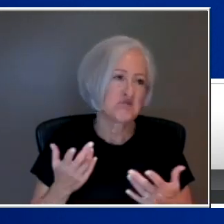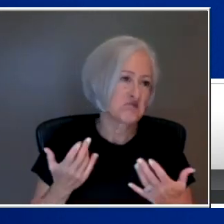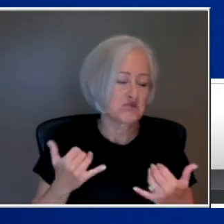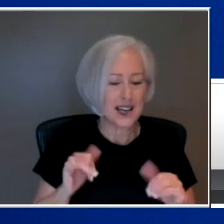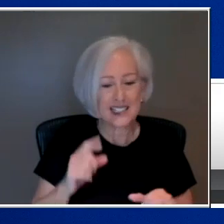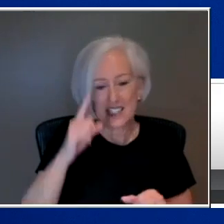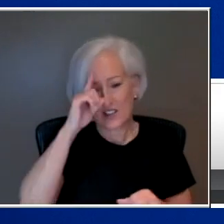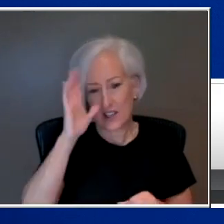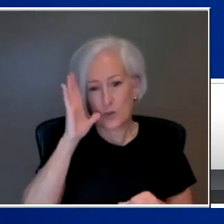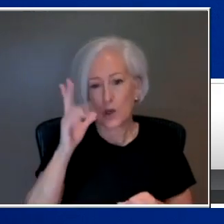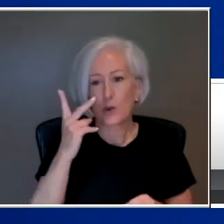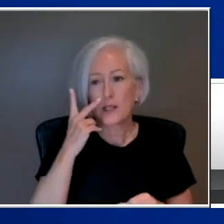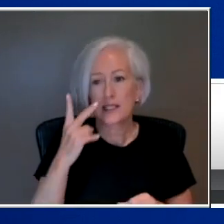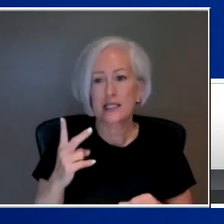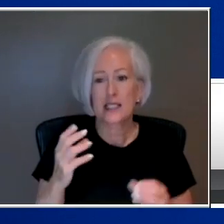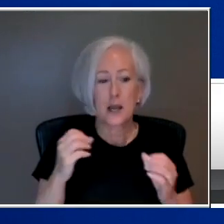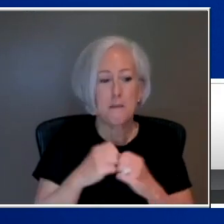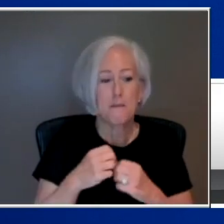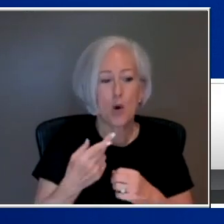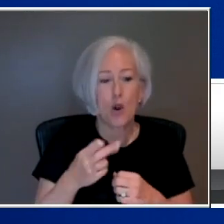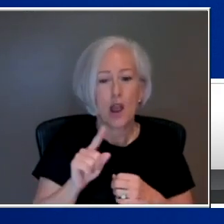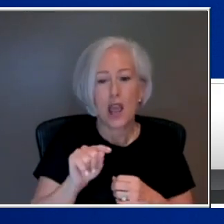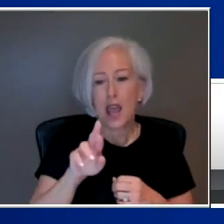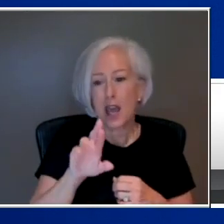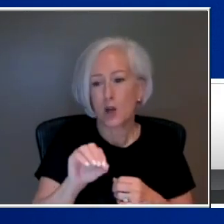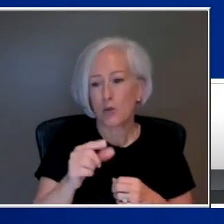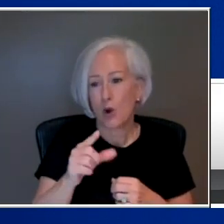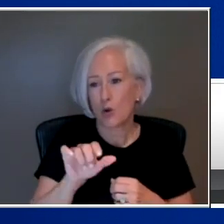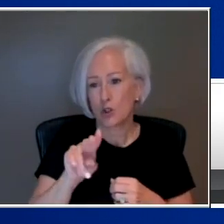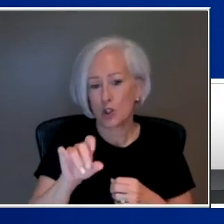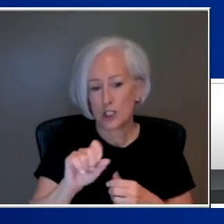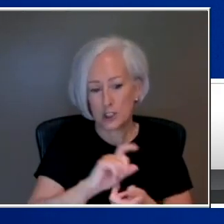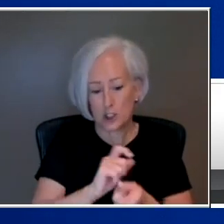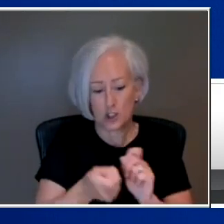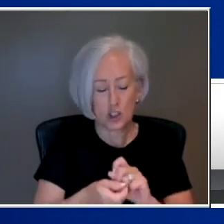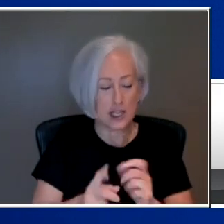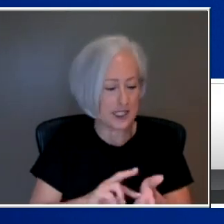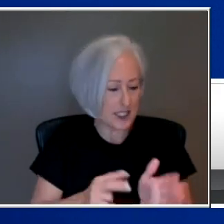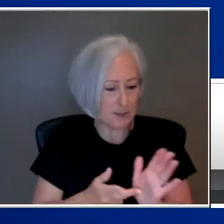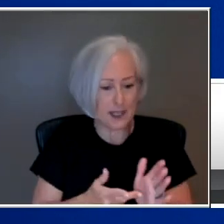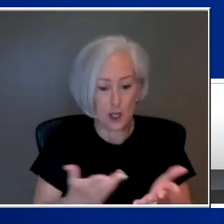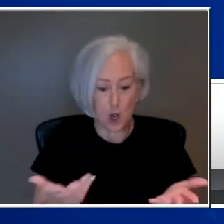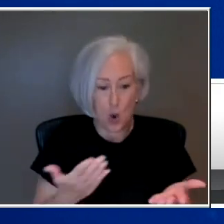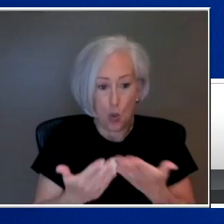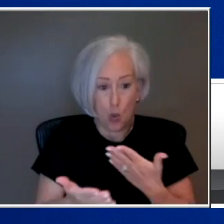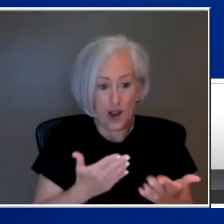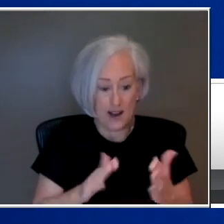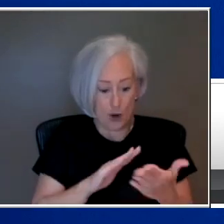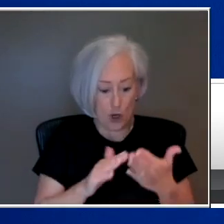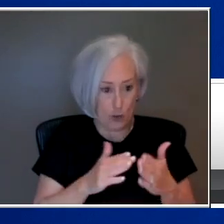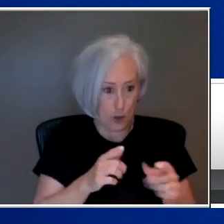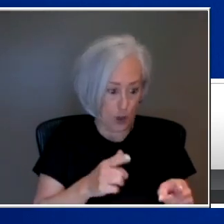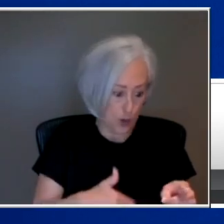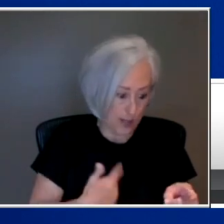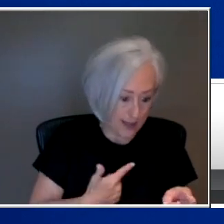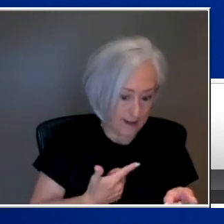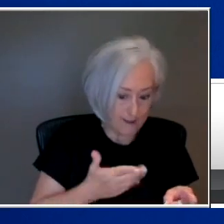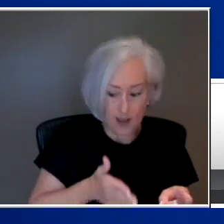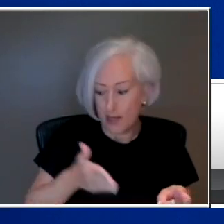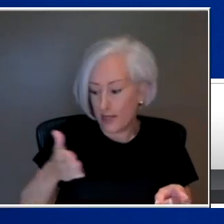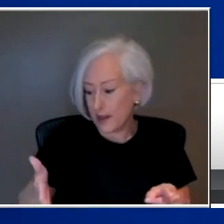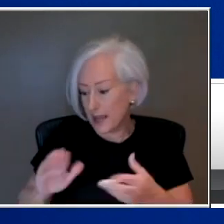more heterogeneous changes, meaning whatever community you're living in may be different than the next community over, or